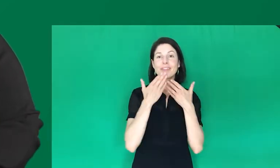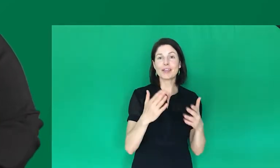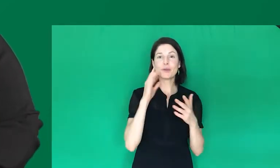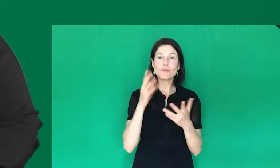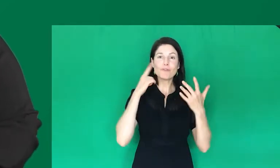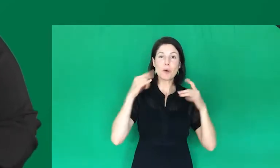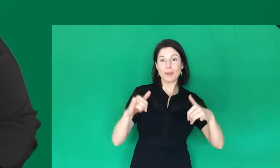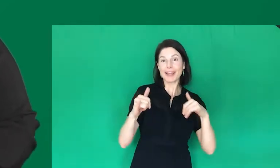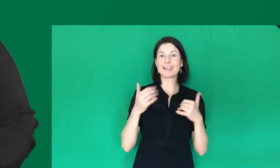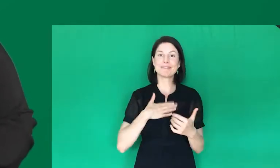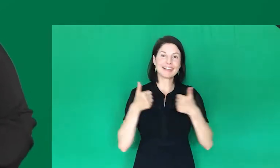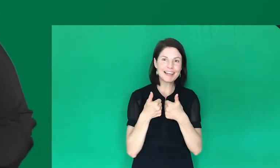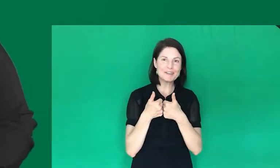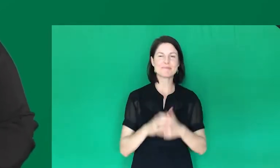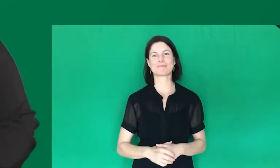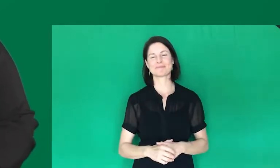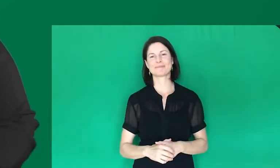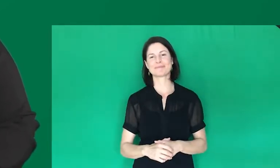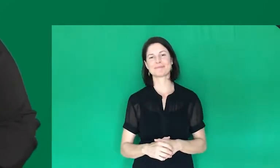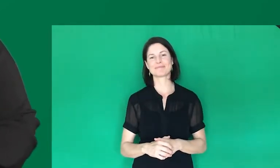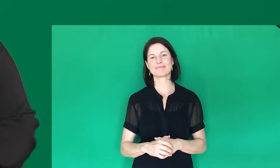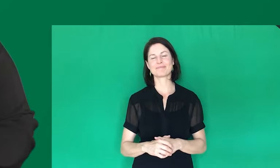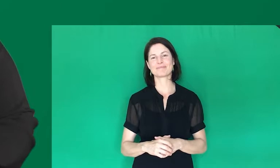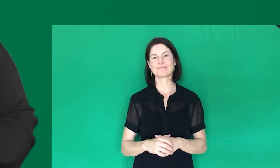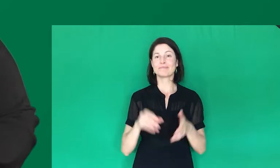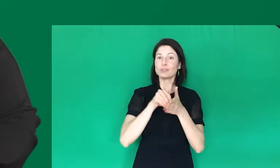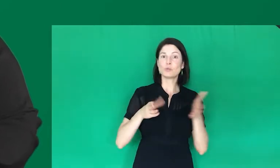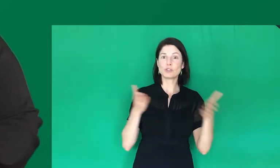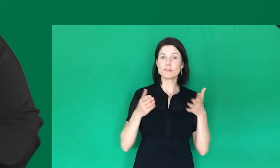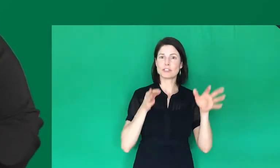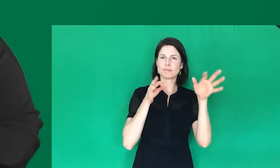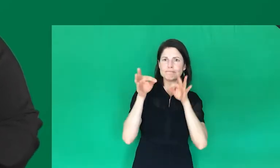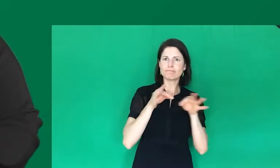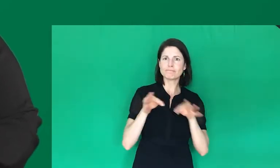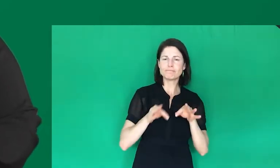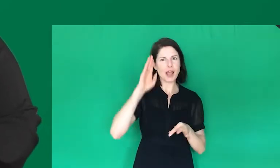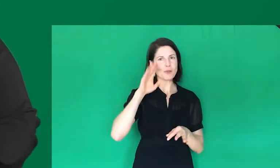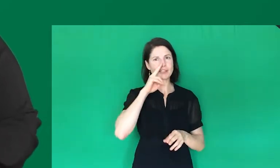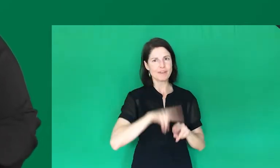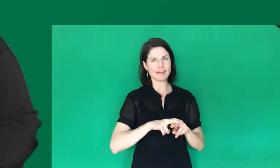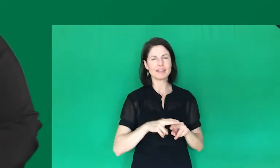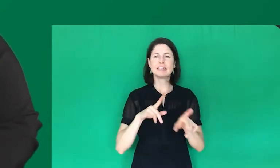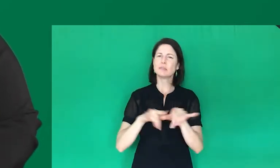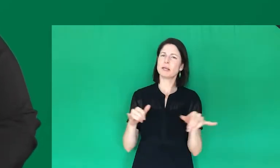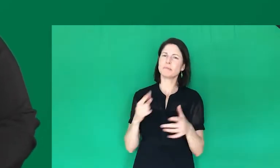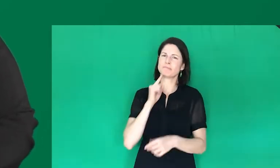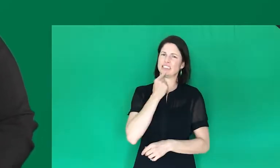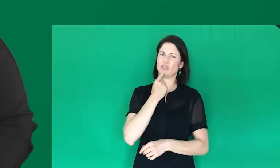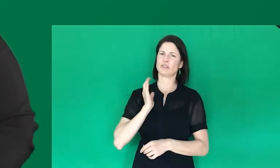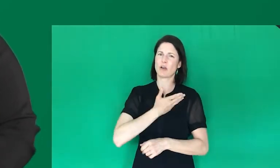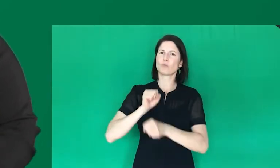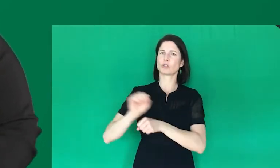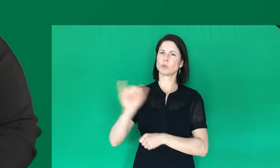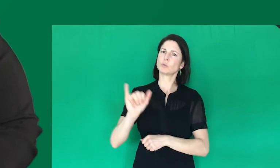playing along. And while it was fun for us to learn about some of the student services at Sacramento State, there is a serious element to all of the